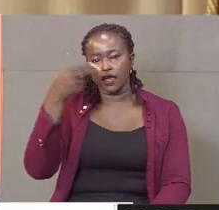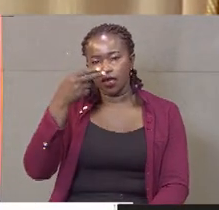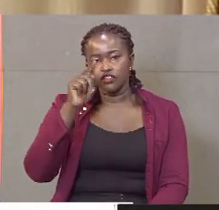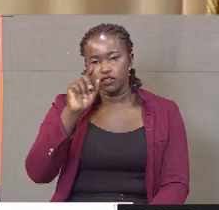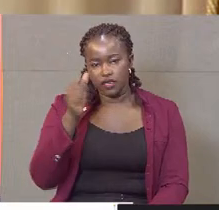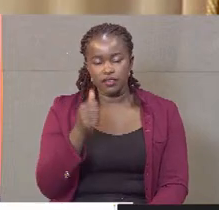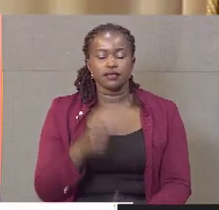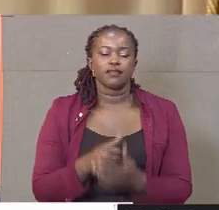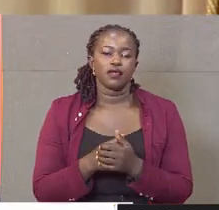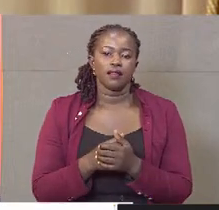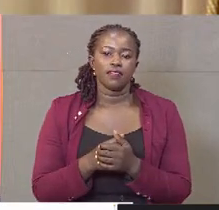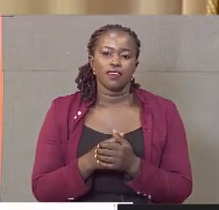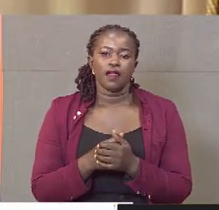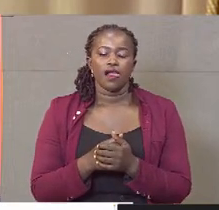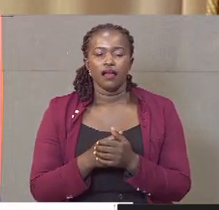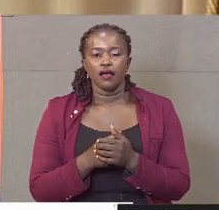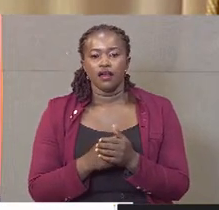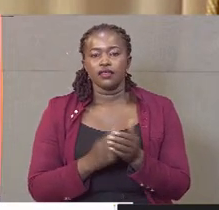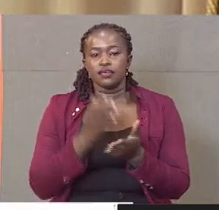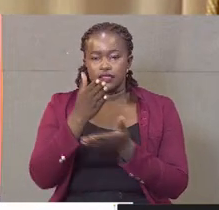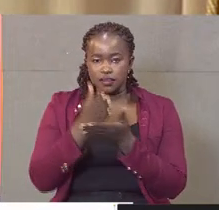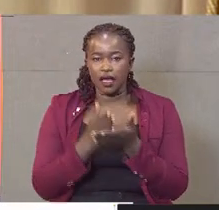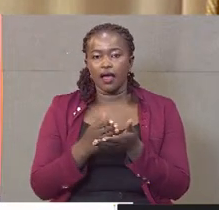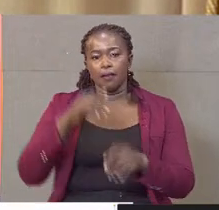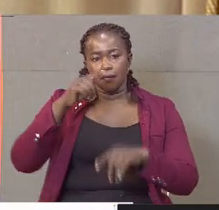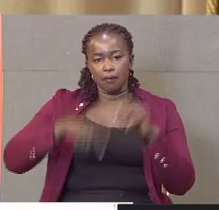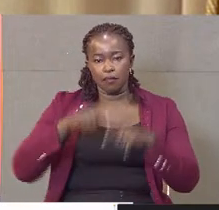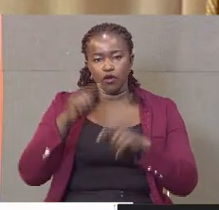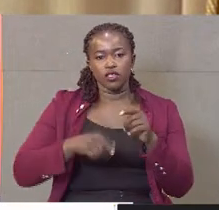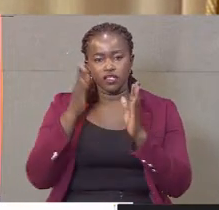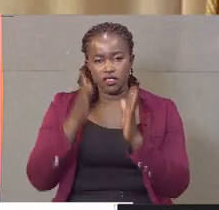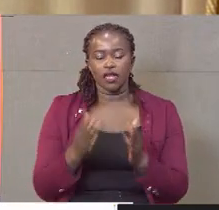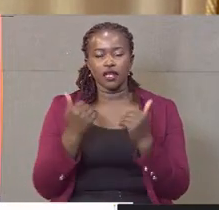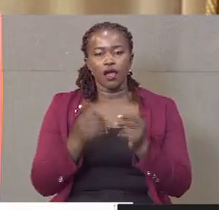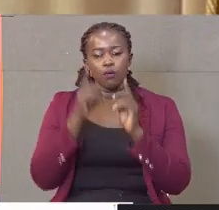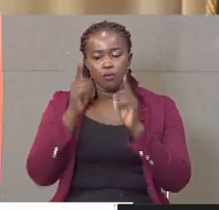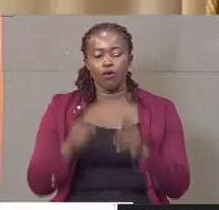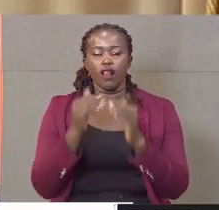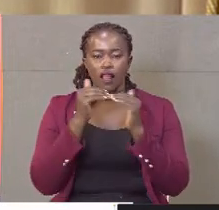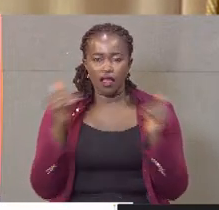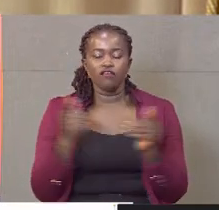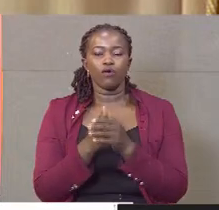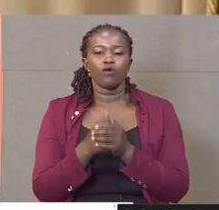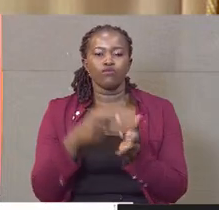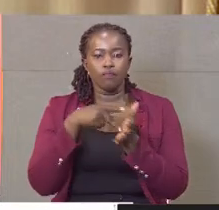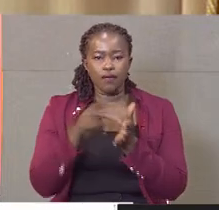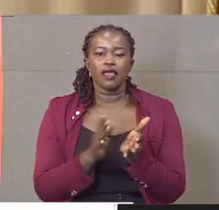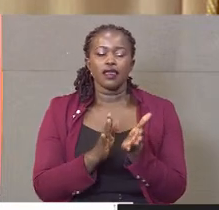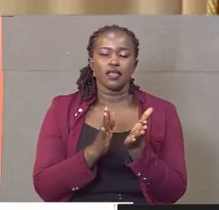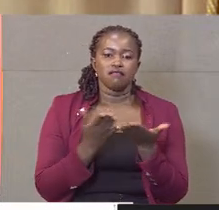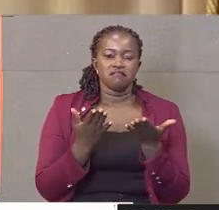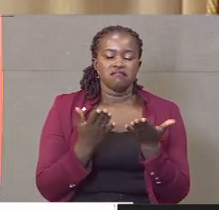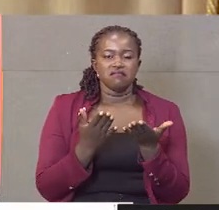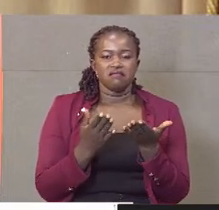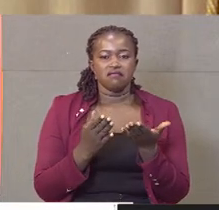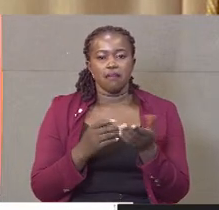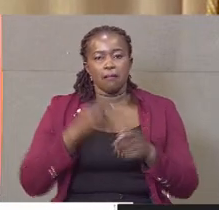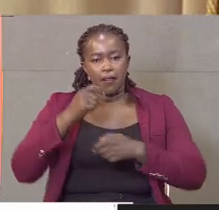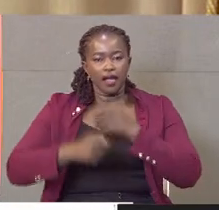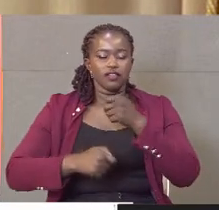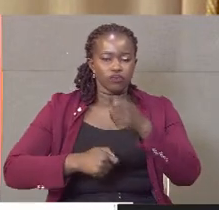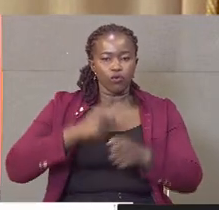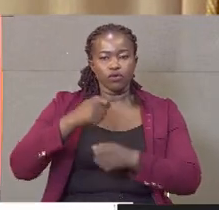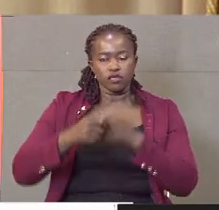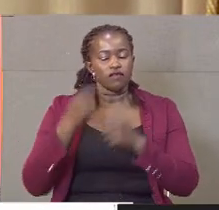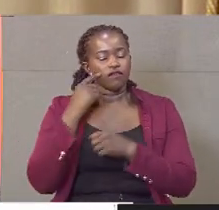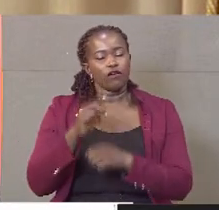Some of the politicians have even reached a level of buying gambles, buying bicycles for VHTs.